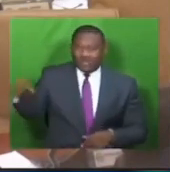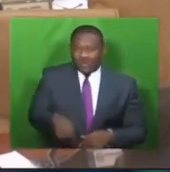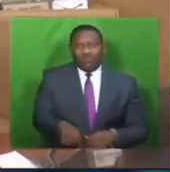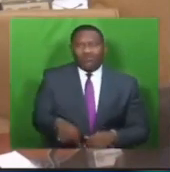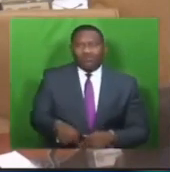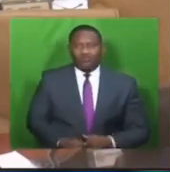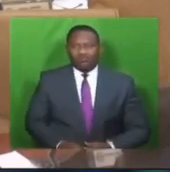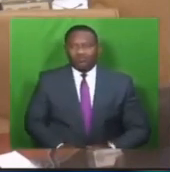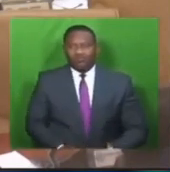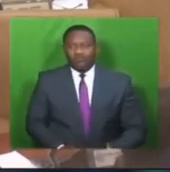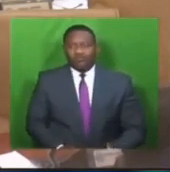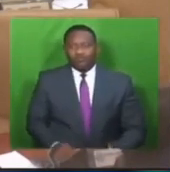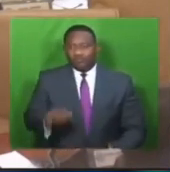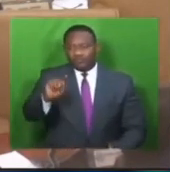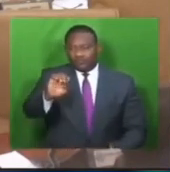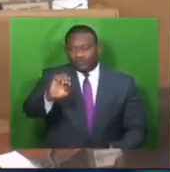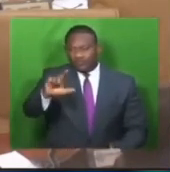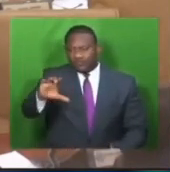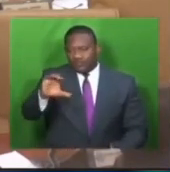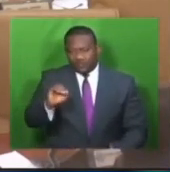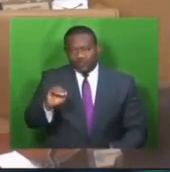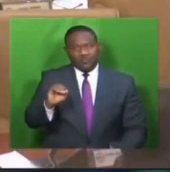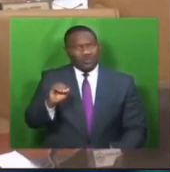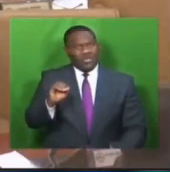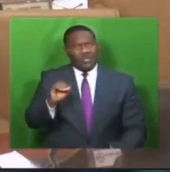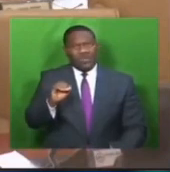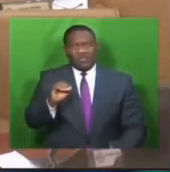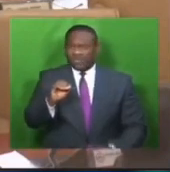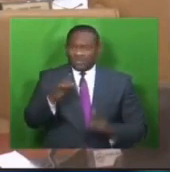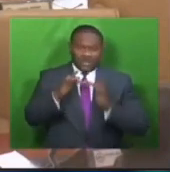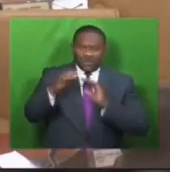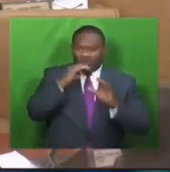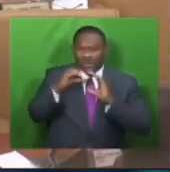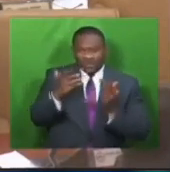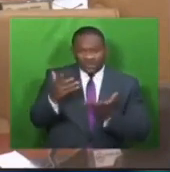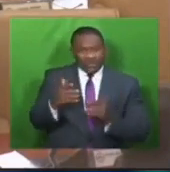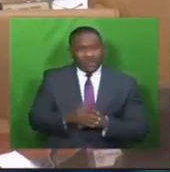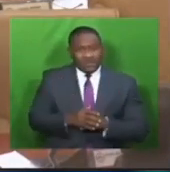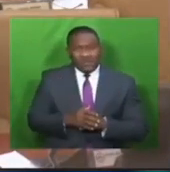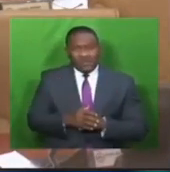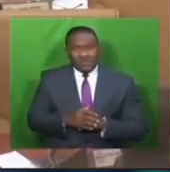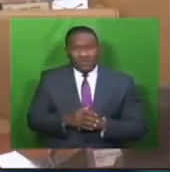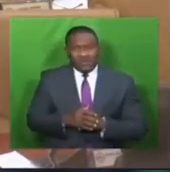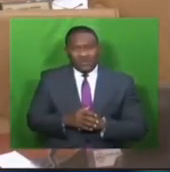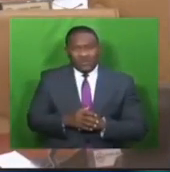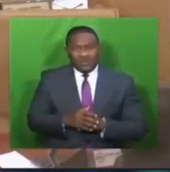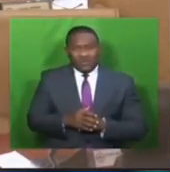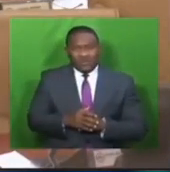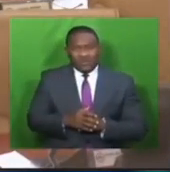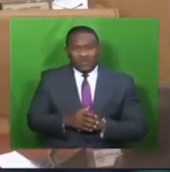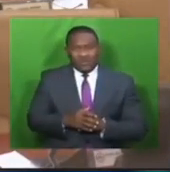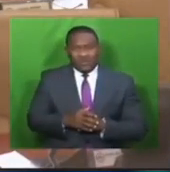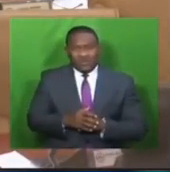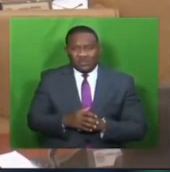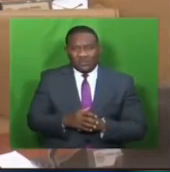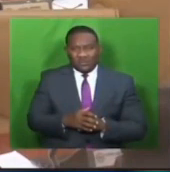of our telecom sector and their inability to pay revenue to government. But more importantly, you know, I don't speculate,